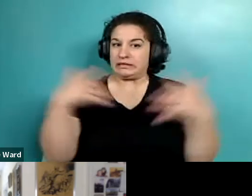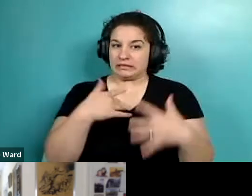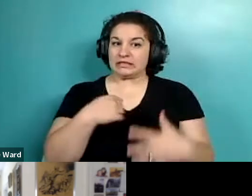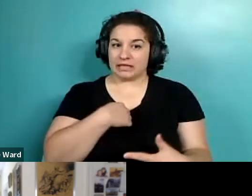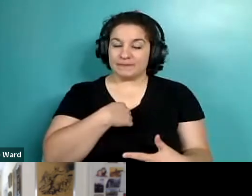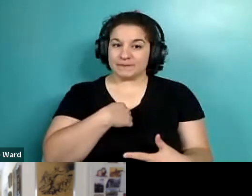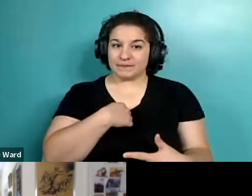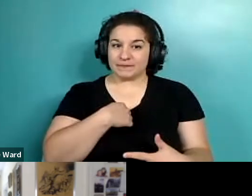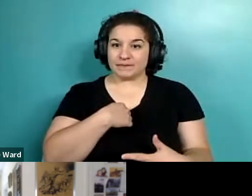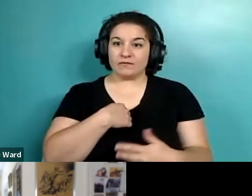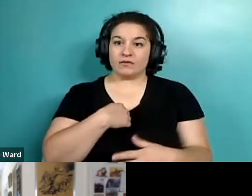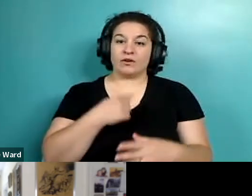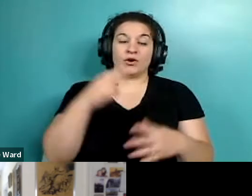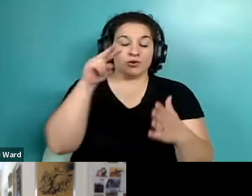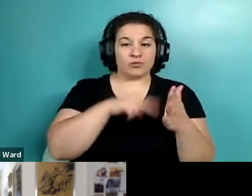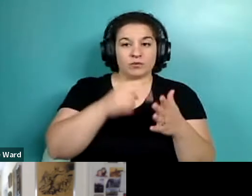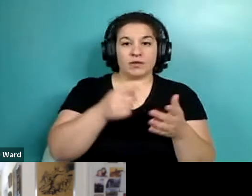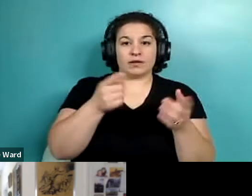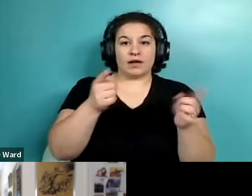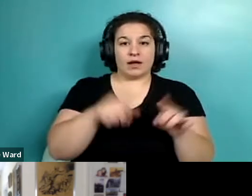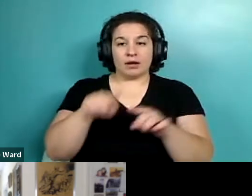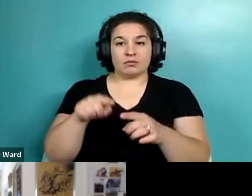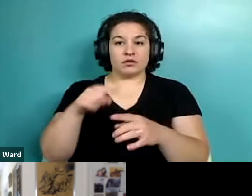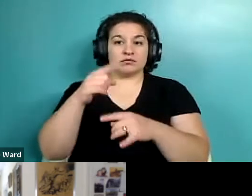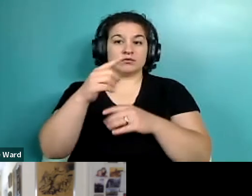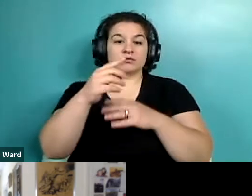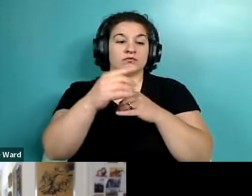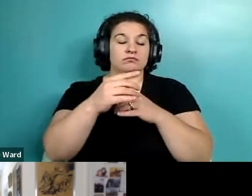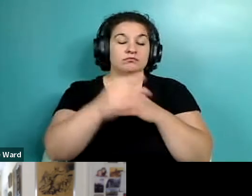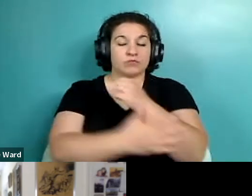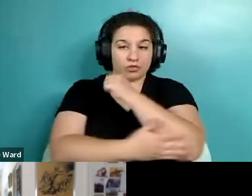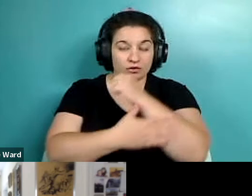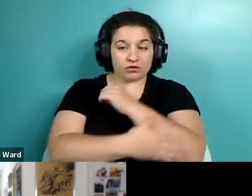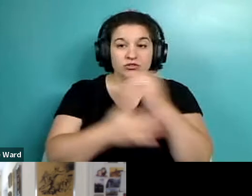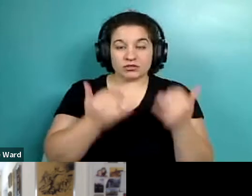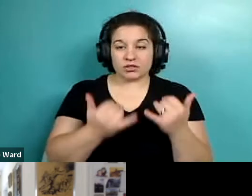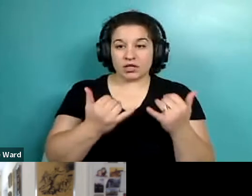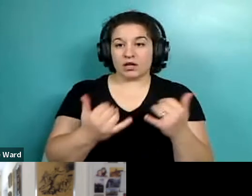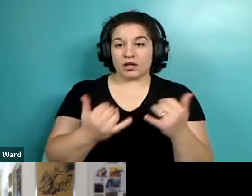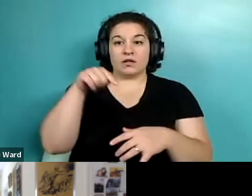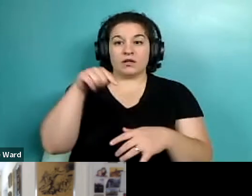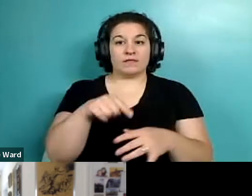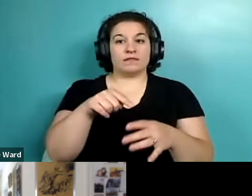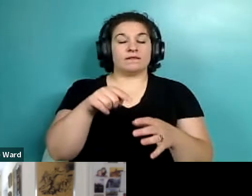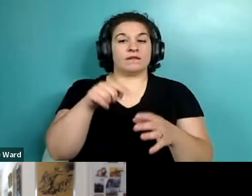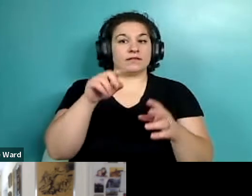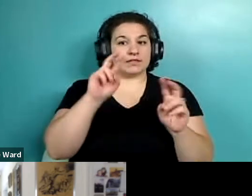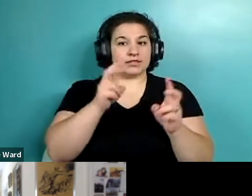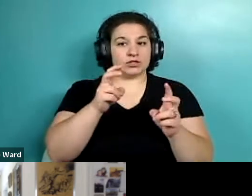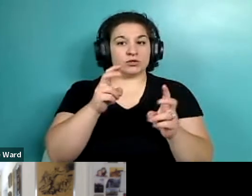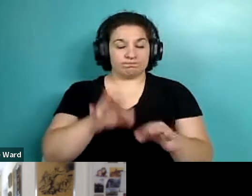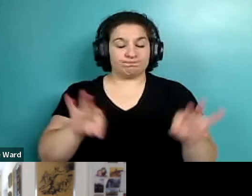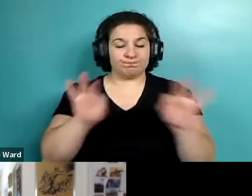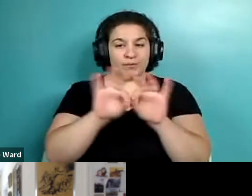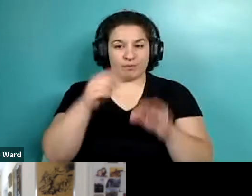this to Caitlin and Carolyn earlier, this issue is of grave concern to me. So in some